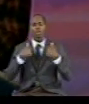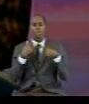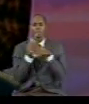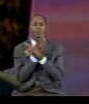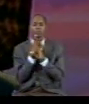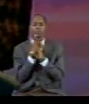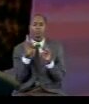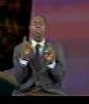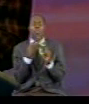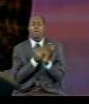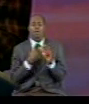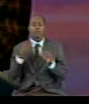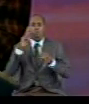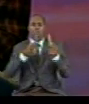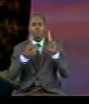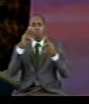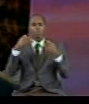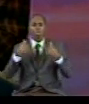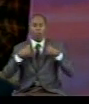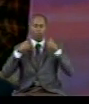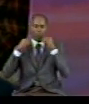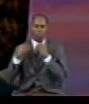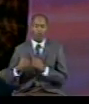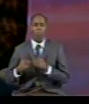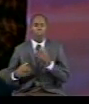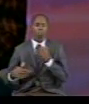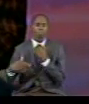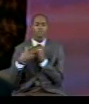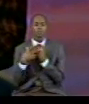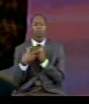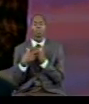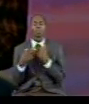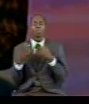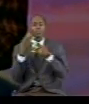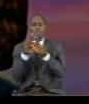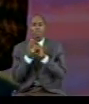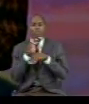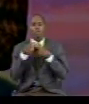and the people you have strengthened and restored. Receive all the glory in Jesus' name.